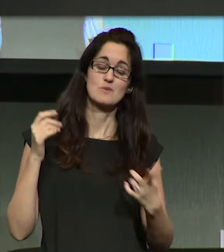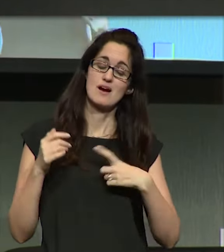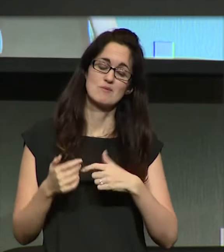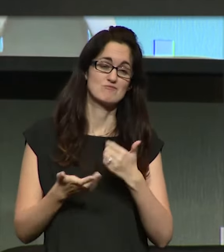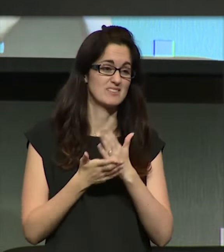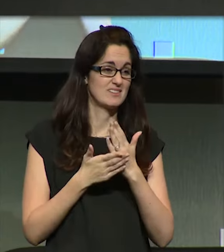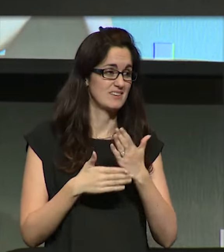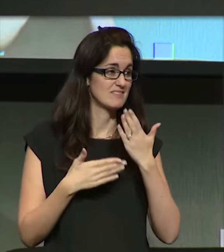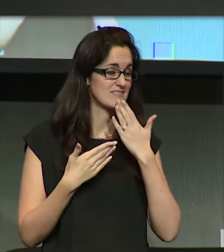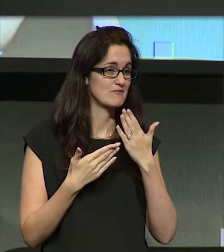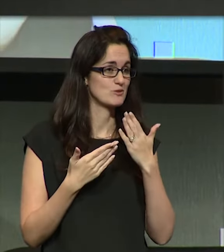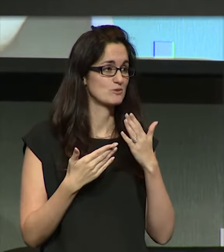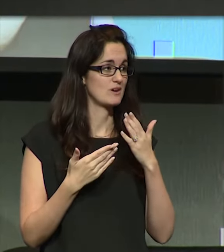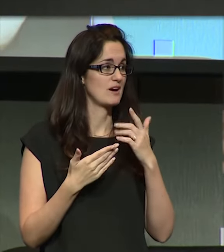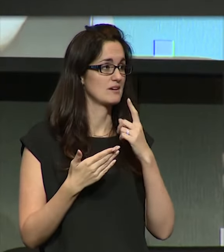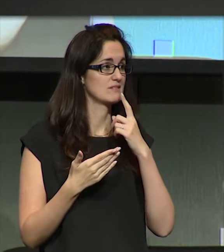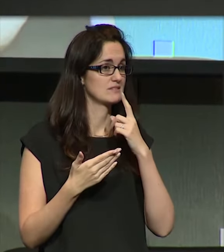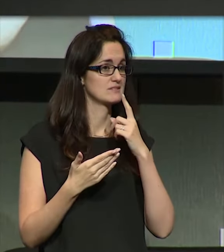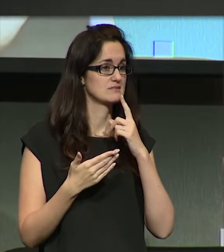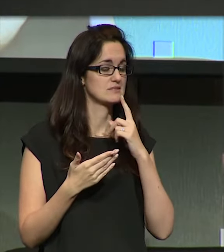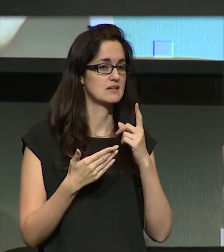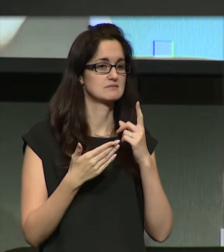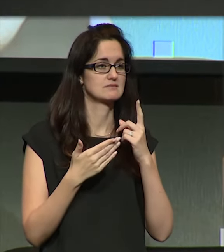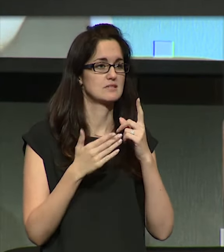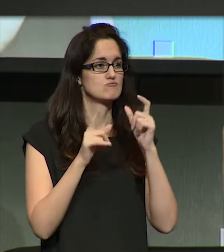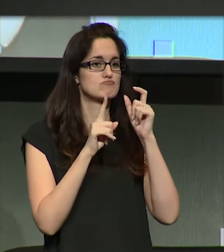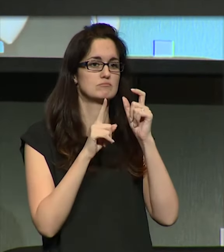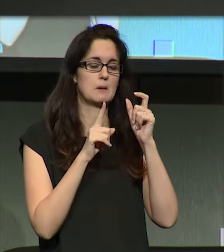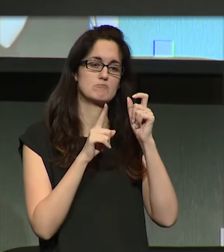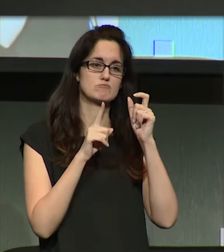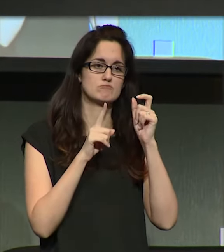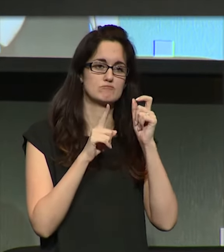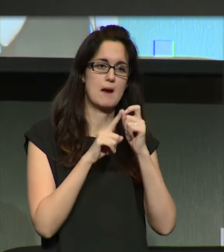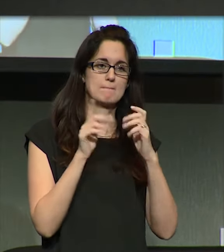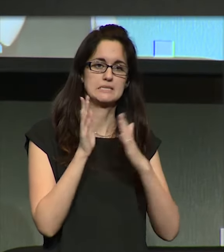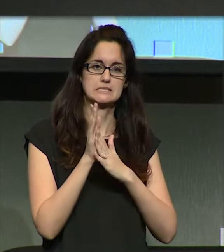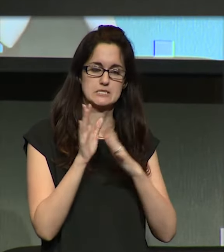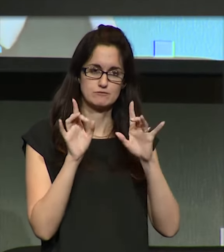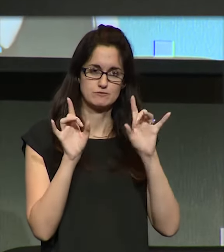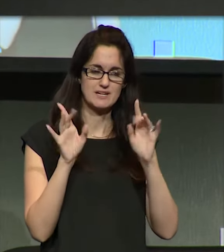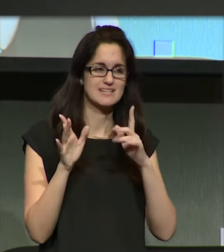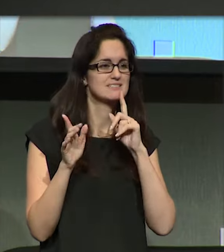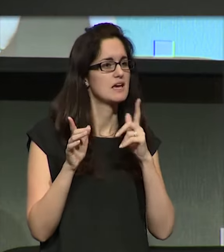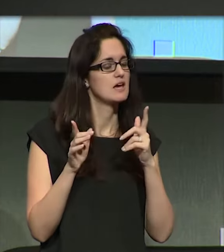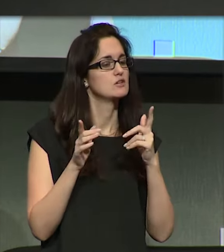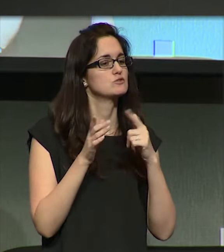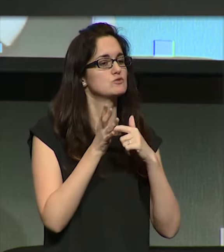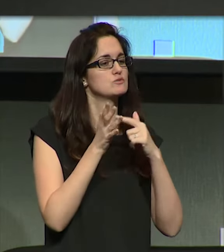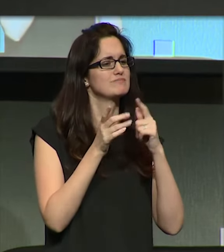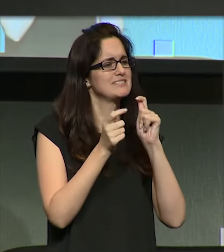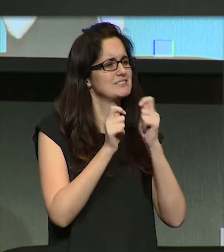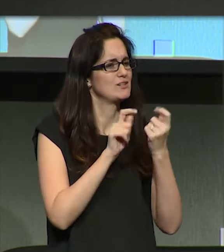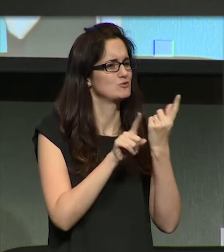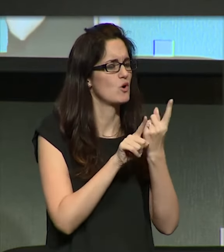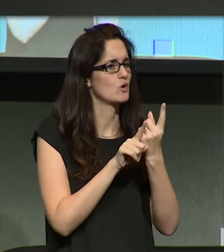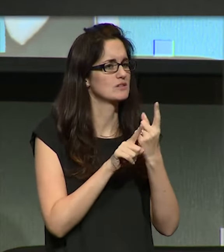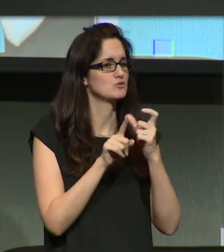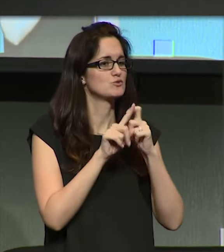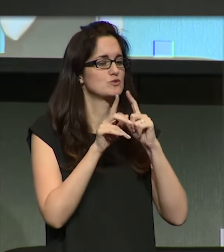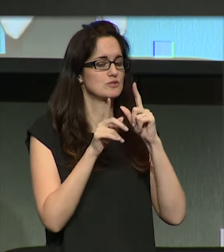able to persuade the Prime Minister to pick up on the rhetoric of doing things with people, not to people. Because when we talk about doing things